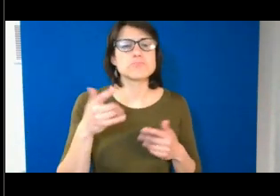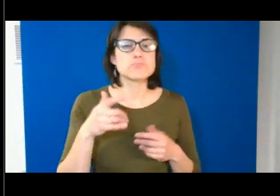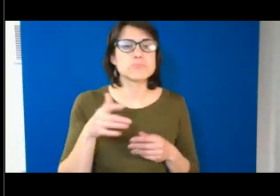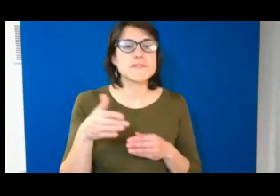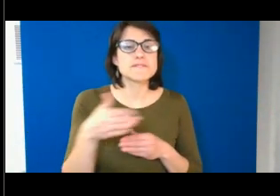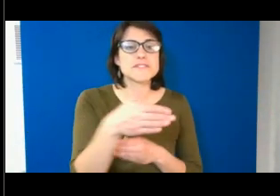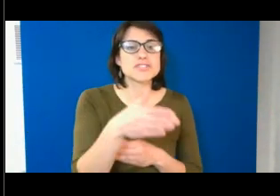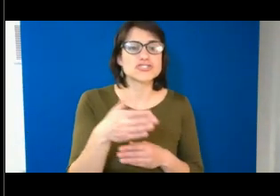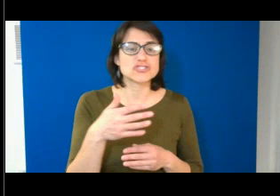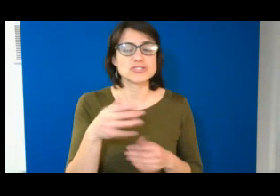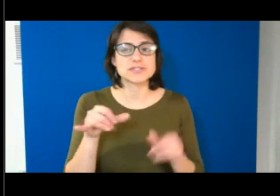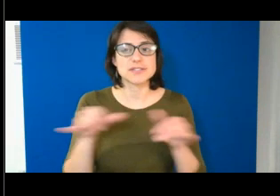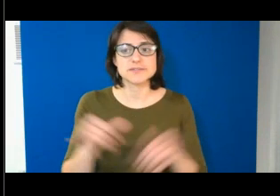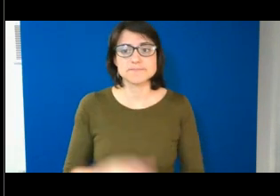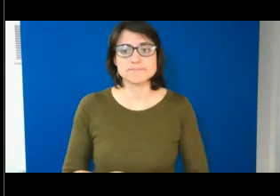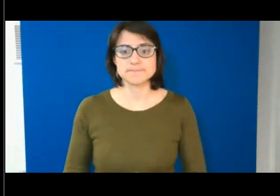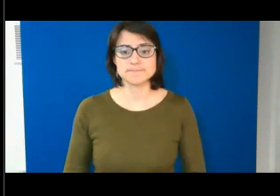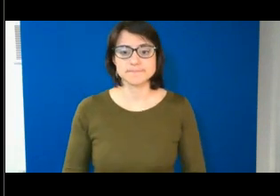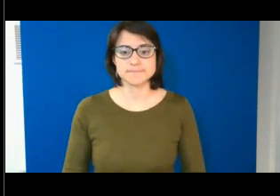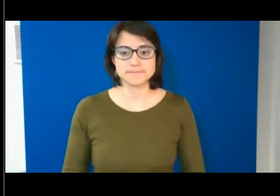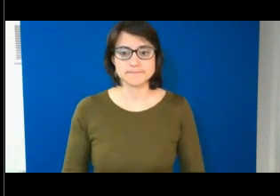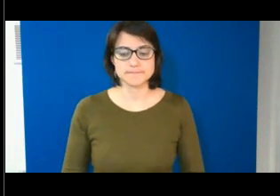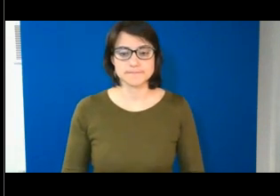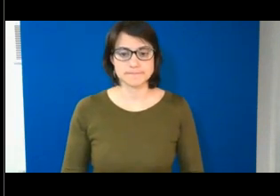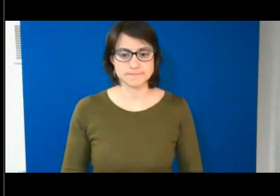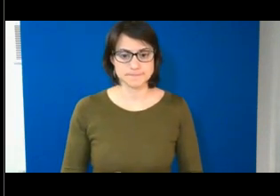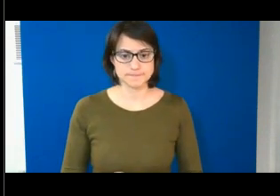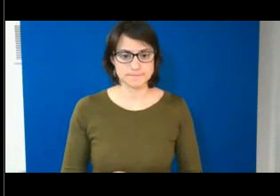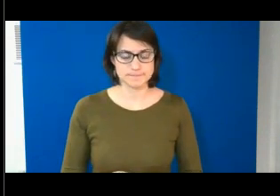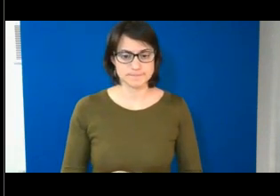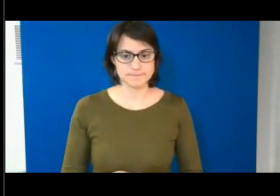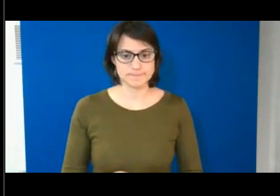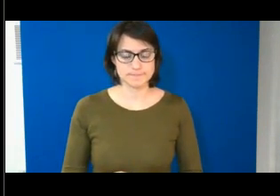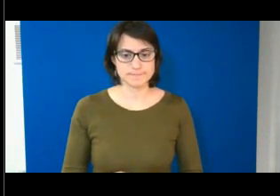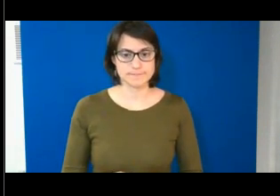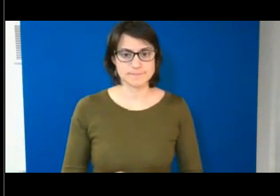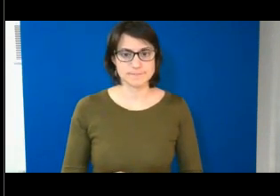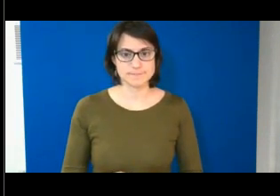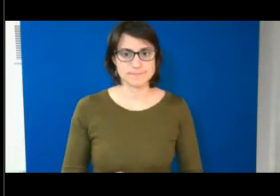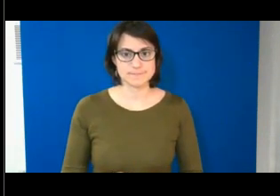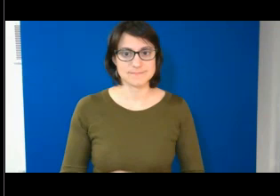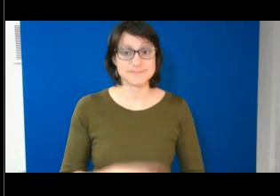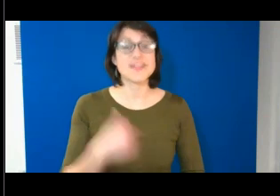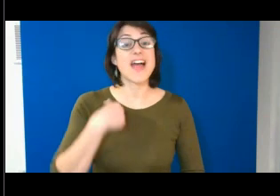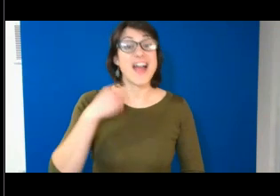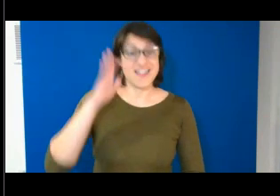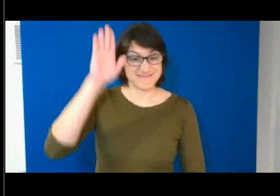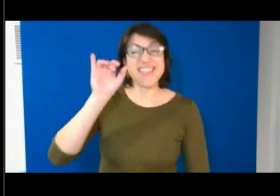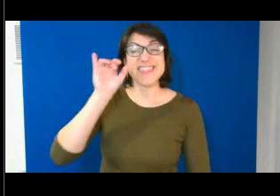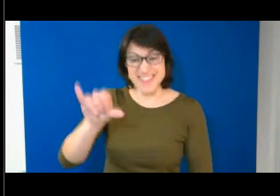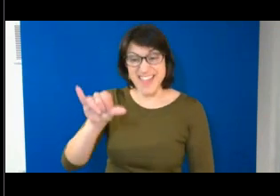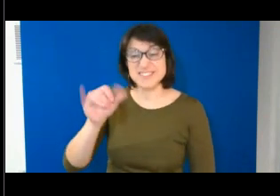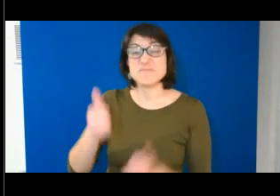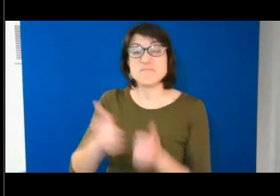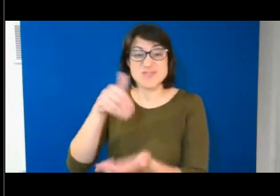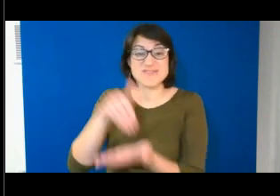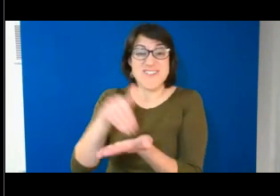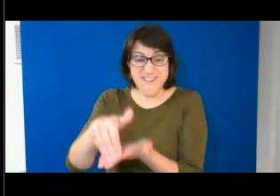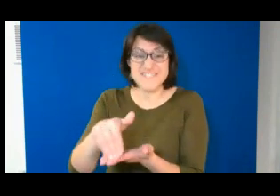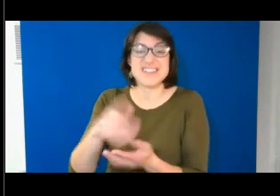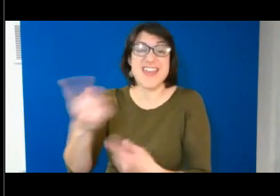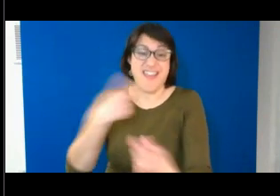Yeah. Thank you. Oh, is it my turn? Yeah, that was our frequently asked question when we did some outreach about this. So these are just some